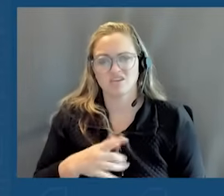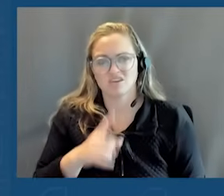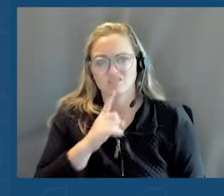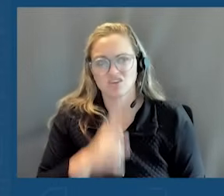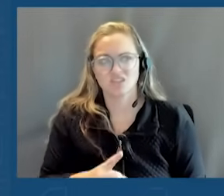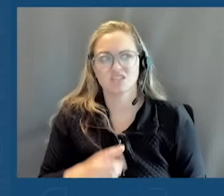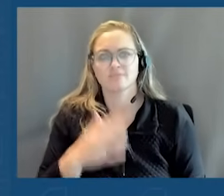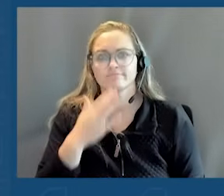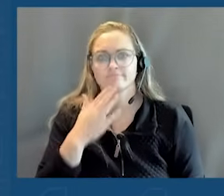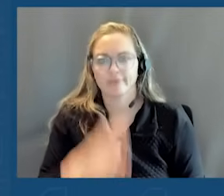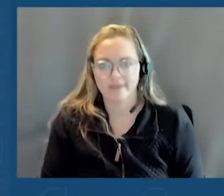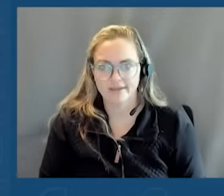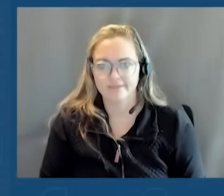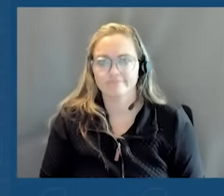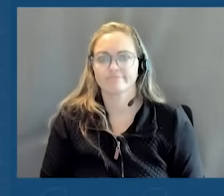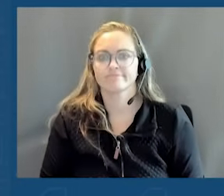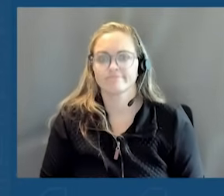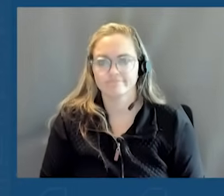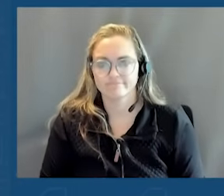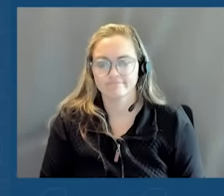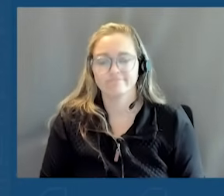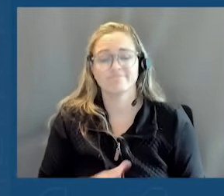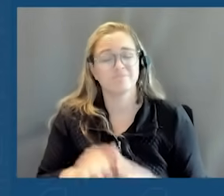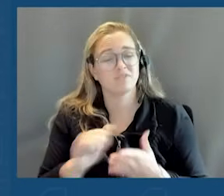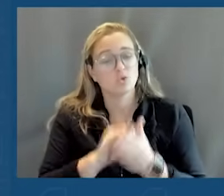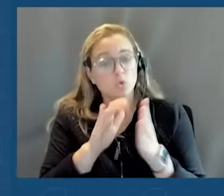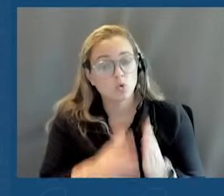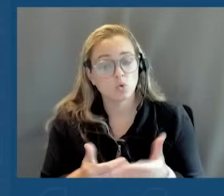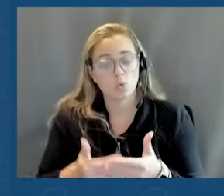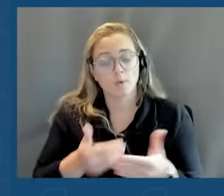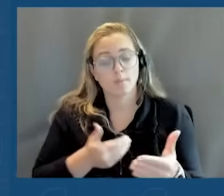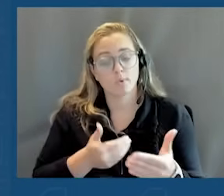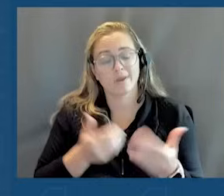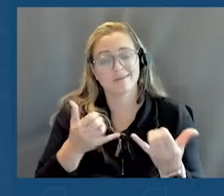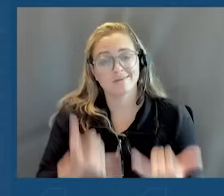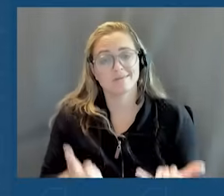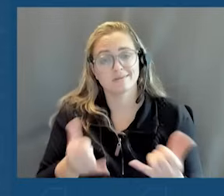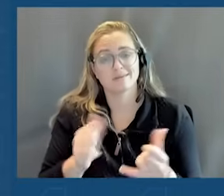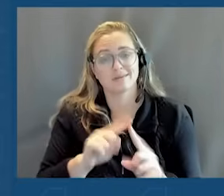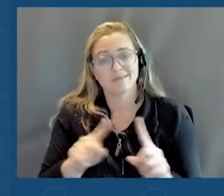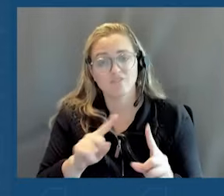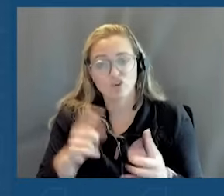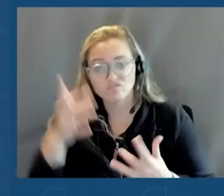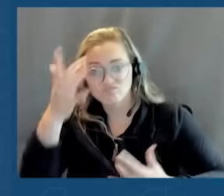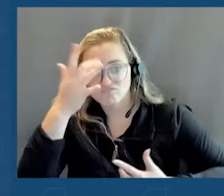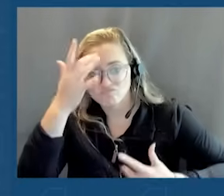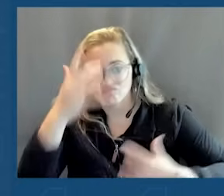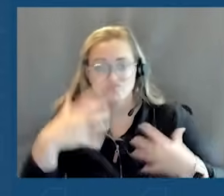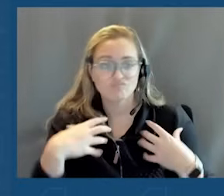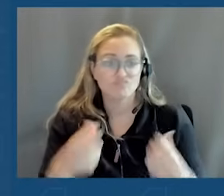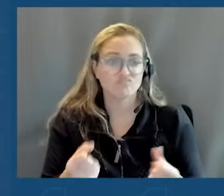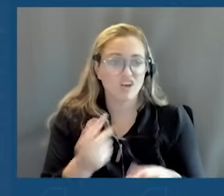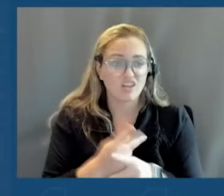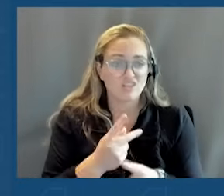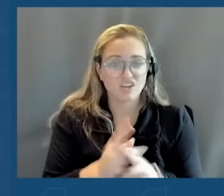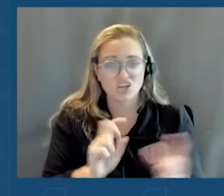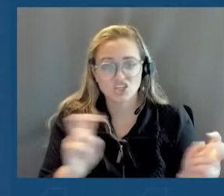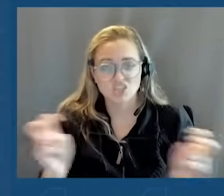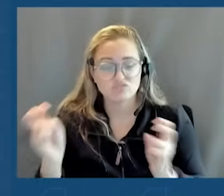bad. So, but also for New Yorkers with pre-existing conditions, older New Yorkers and those with pre-existing conditions,